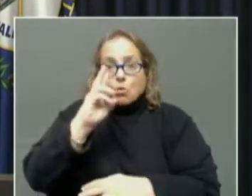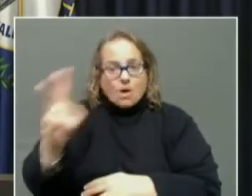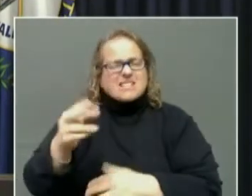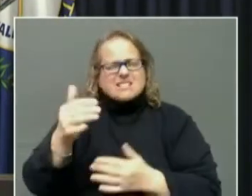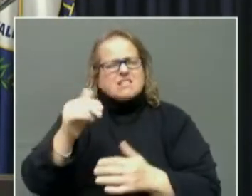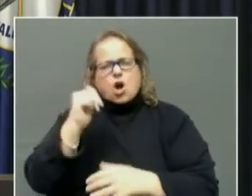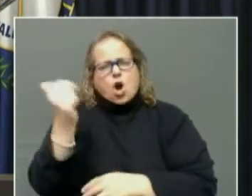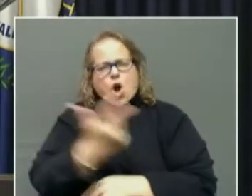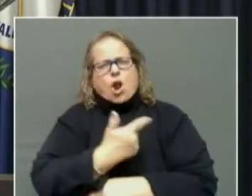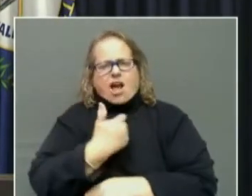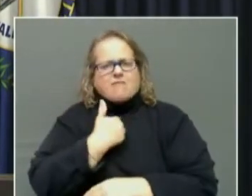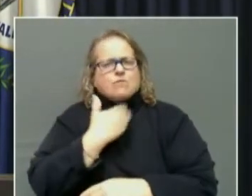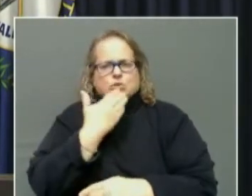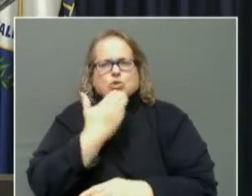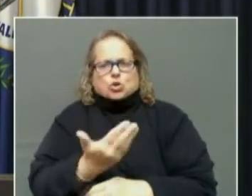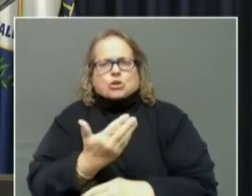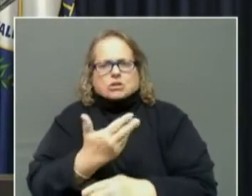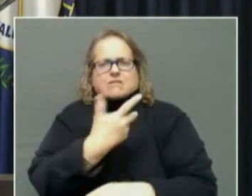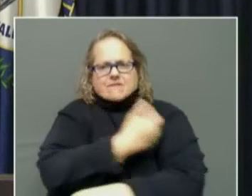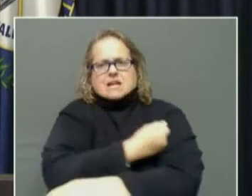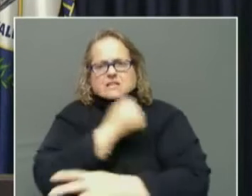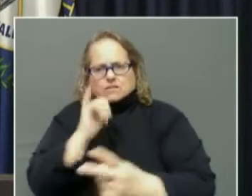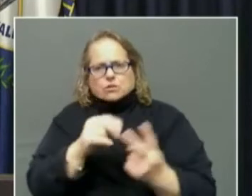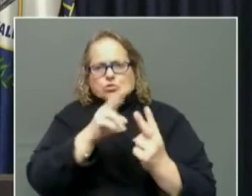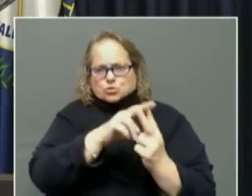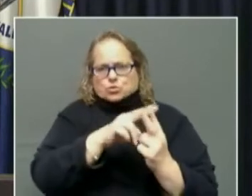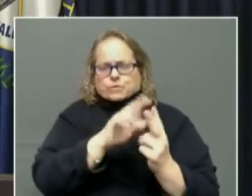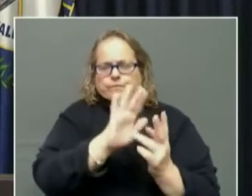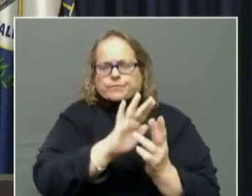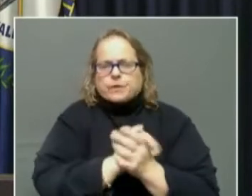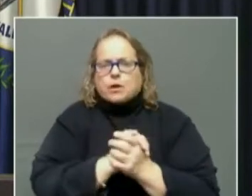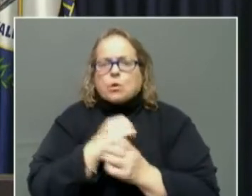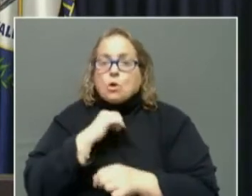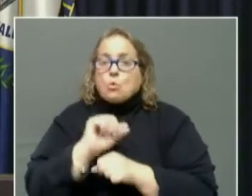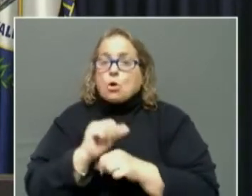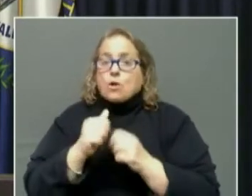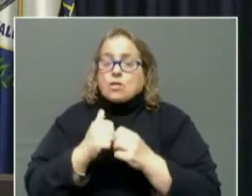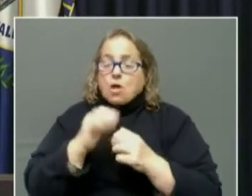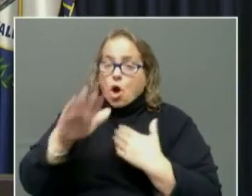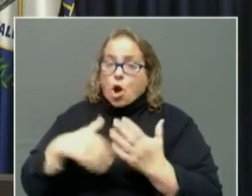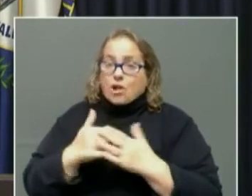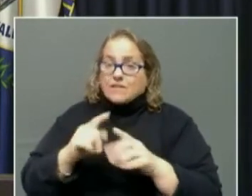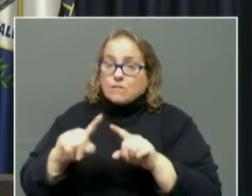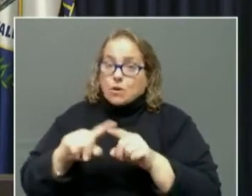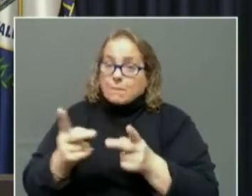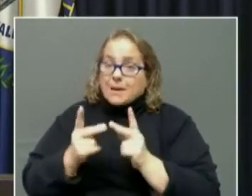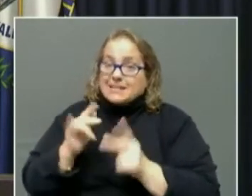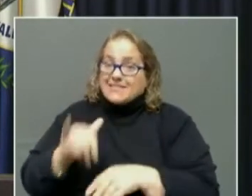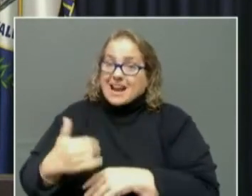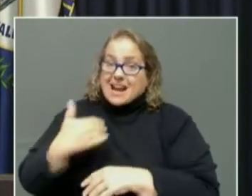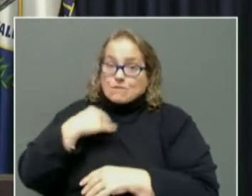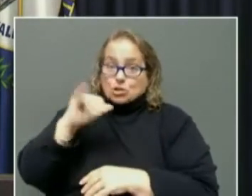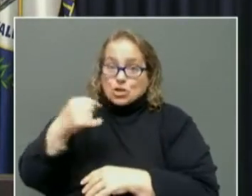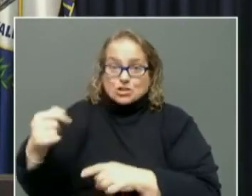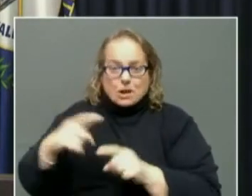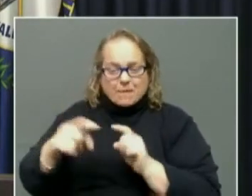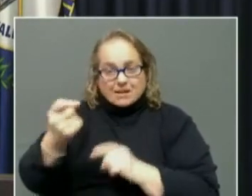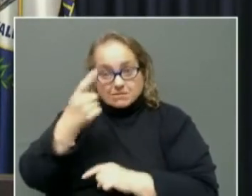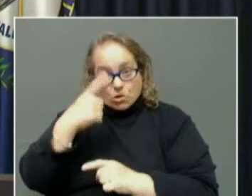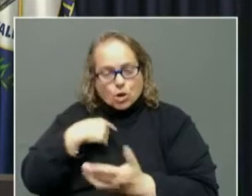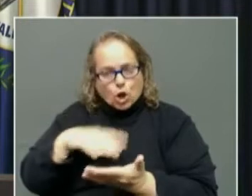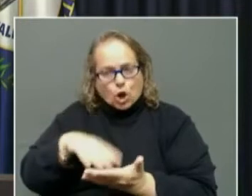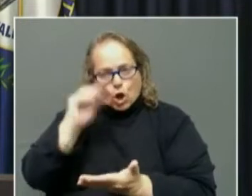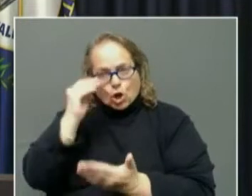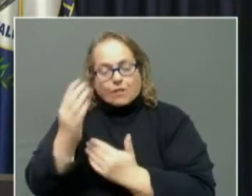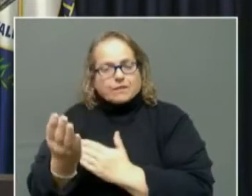there. We are working with all of the facilities that just have J&J, but we learned about this morning. So we are dealing with it